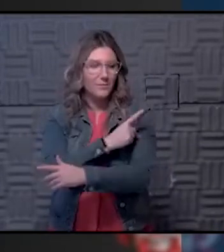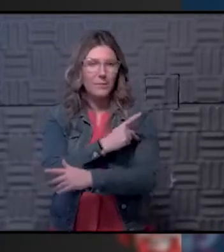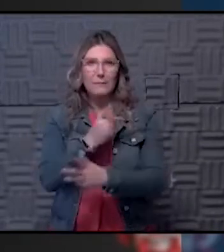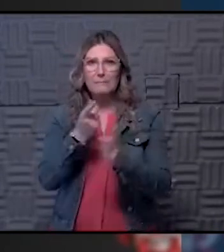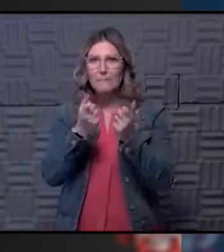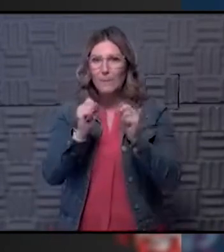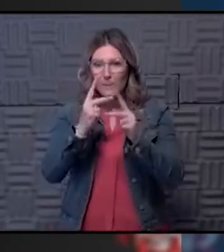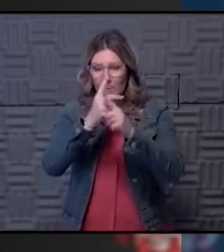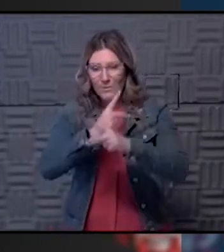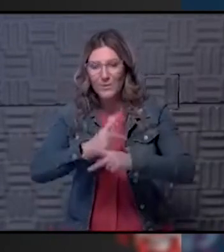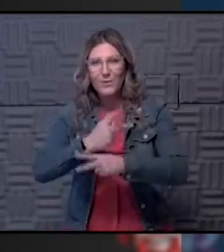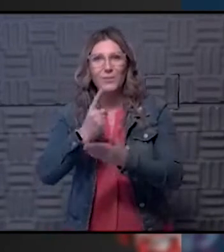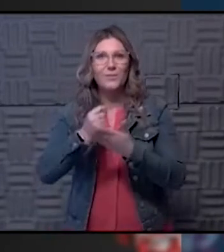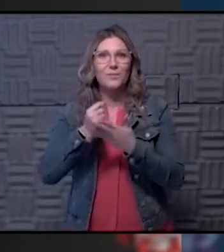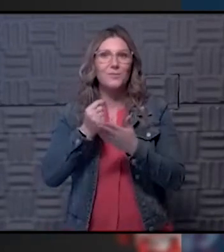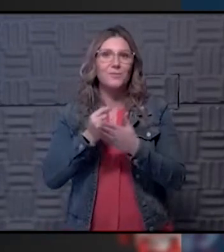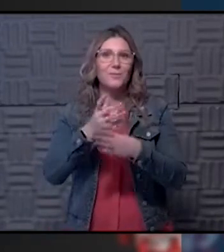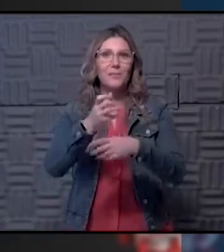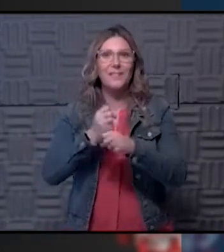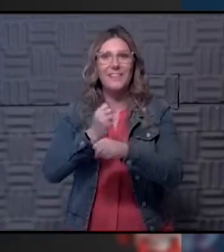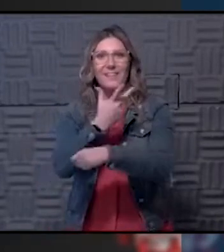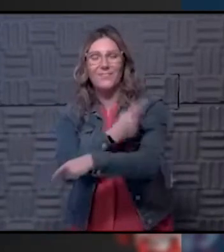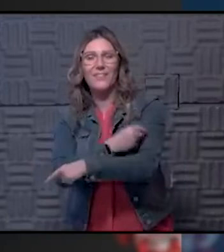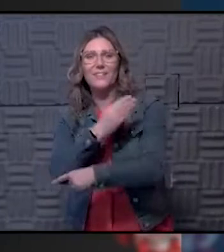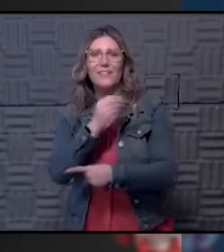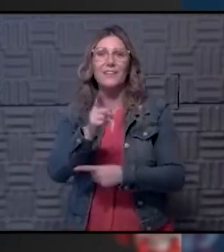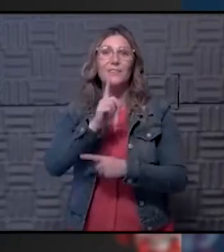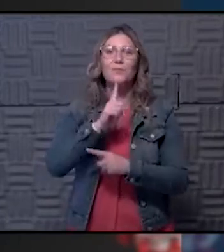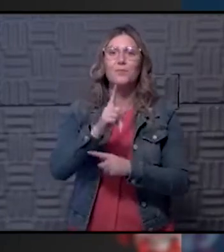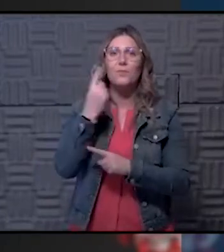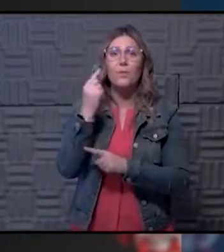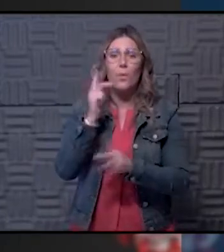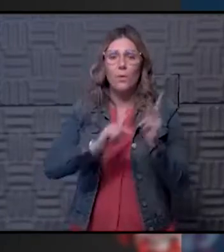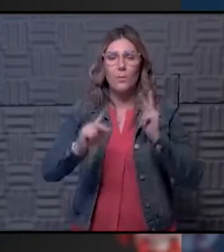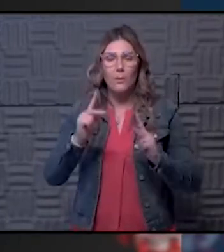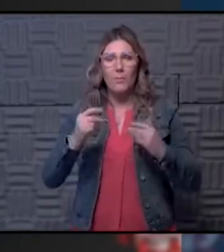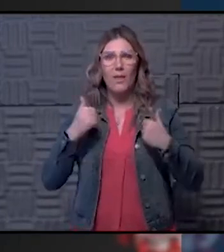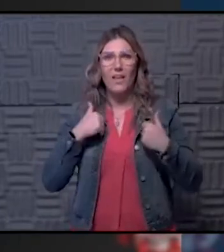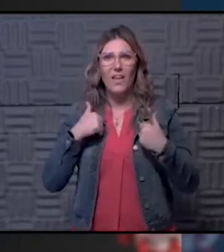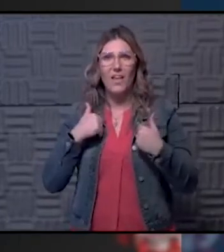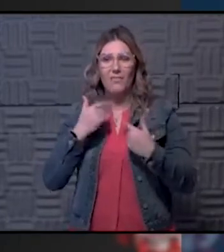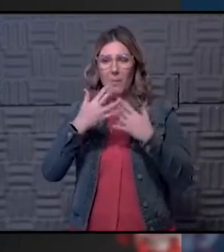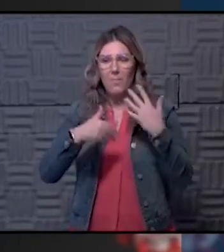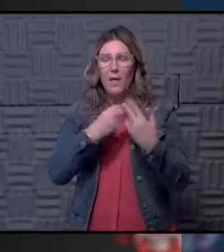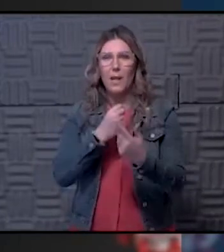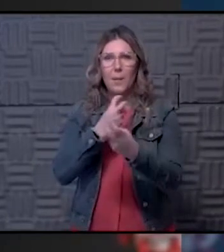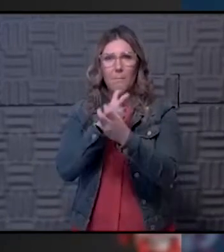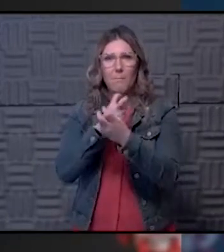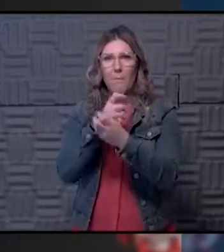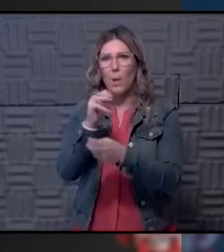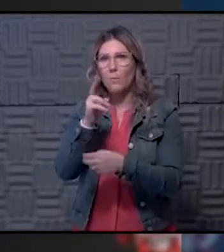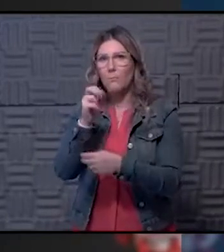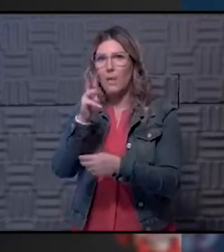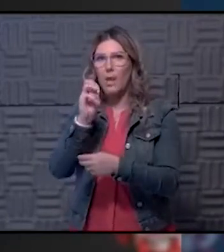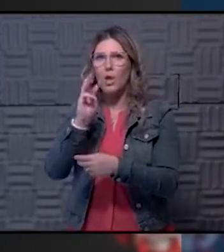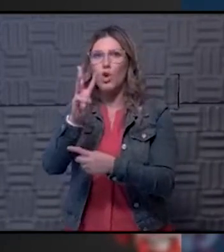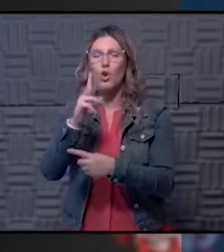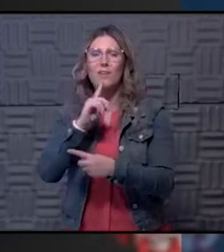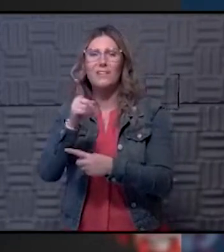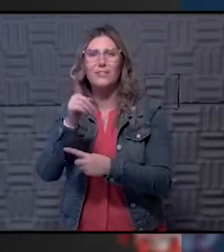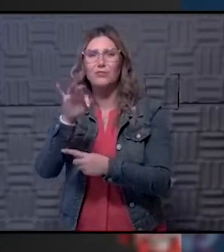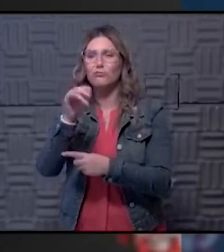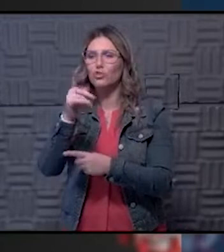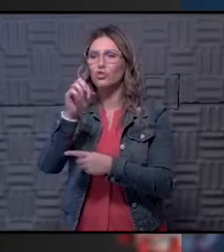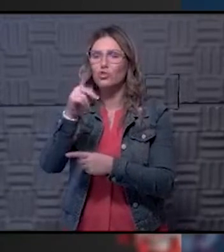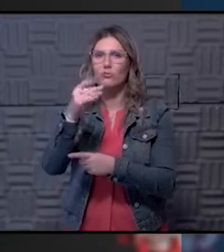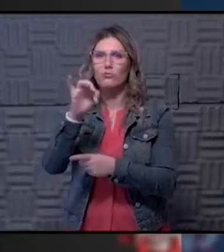get vaccinated. Especially this has been true for those who have had blood and bone marrow cancer. Dr. Joe McGurk, the Division Director for Hematologic